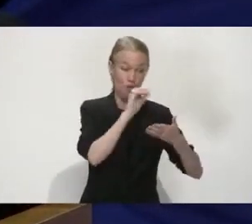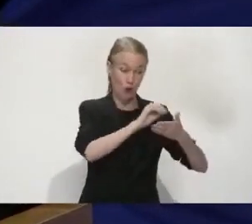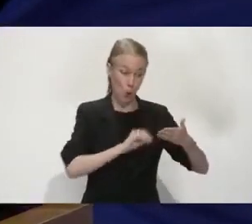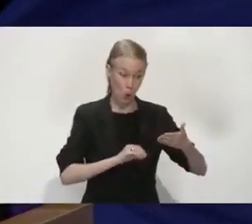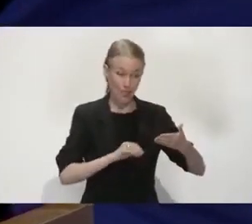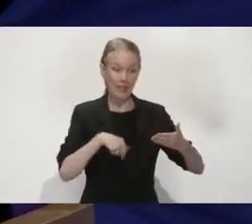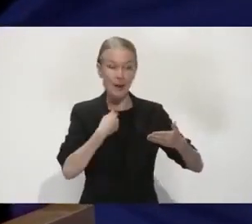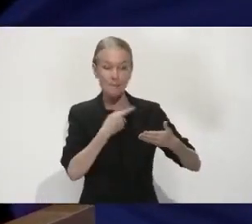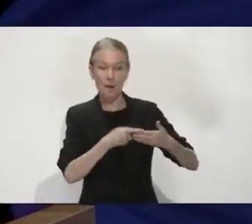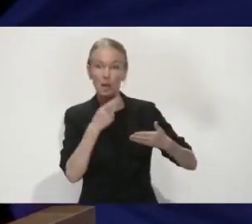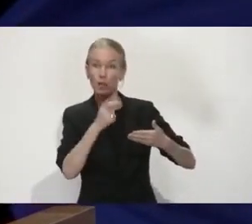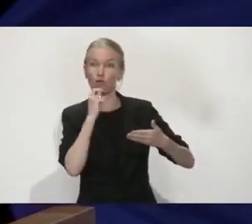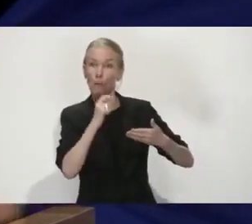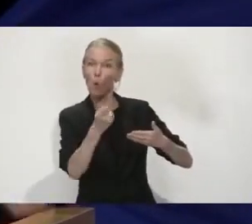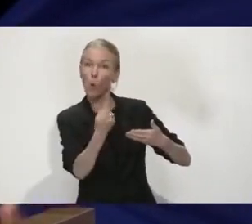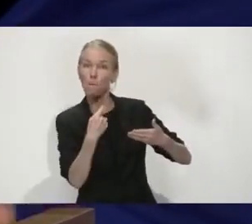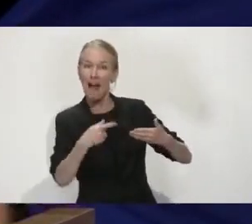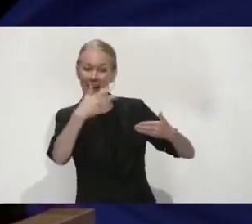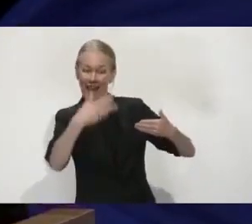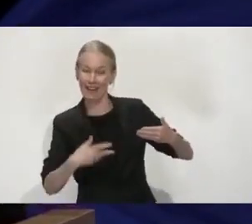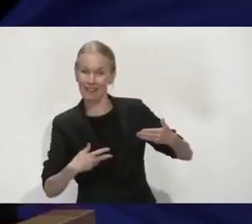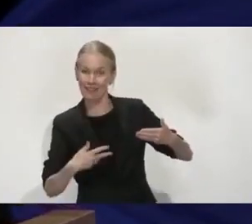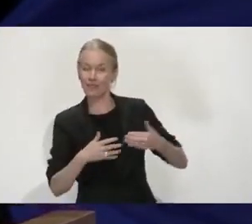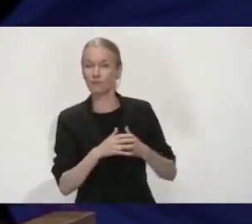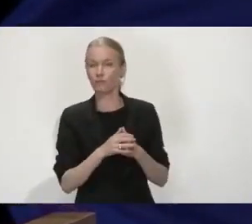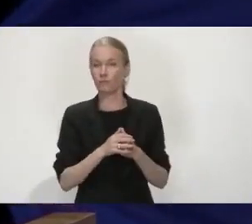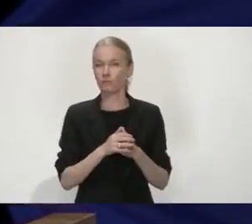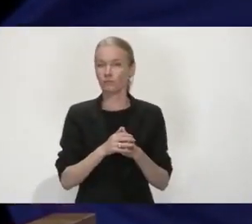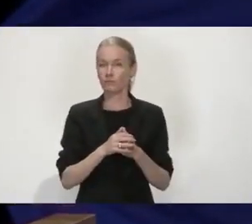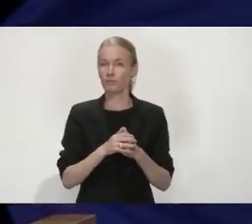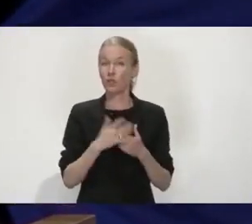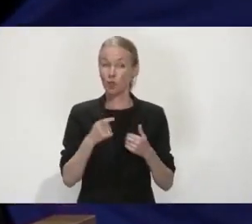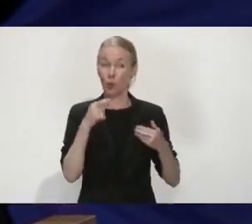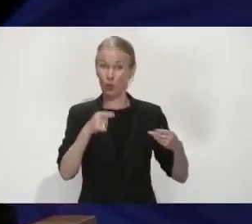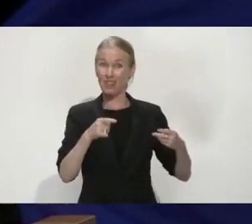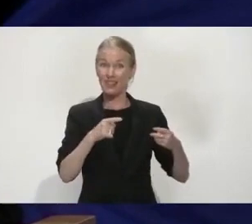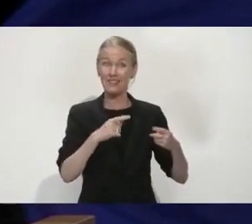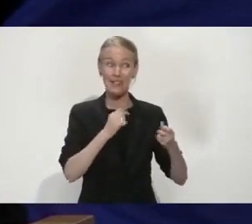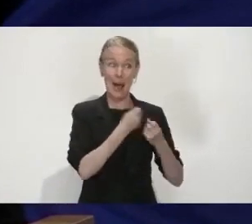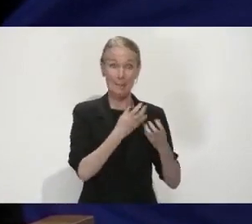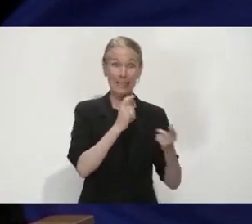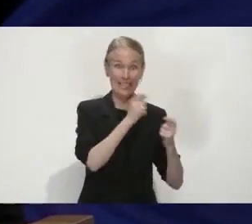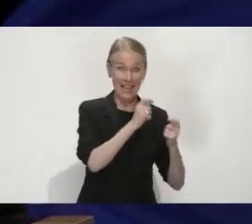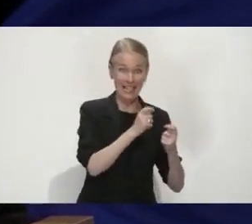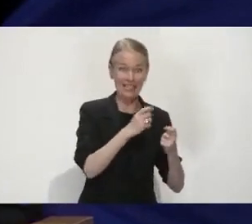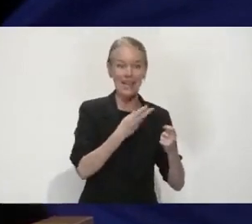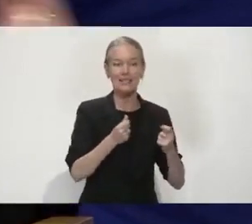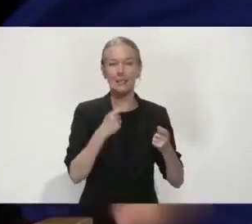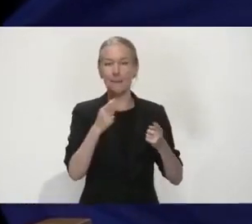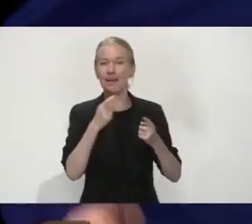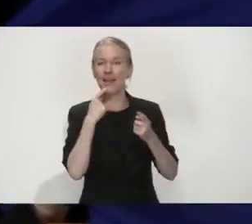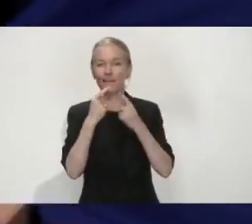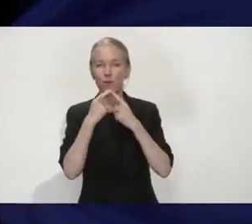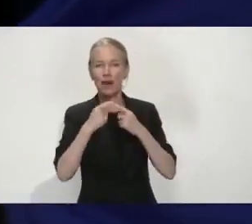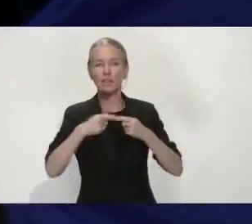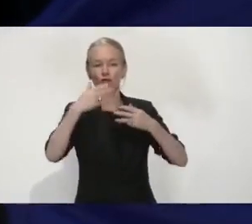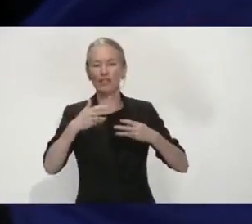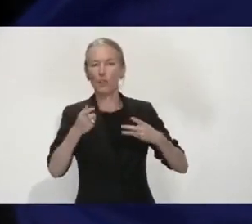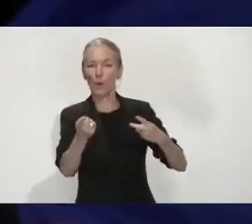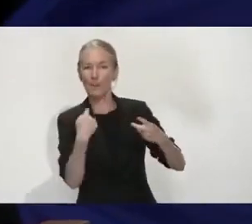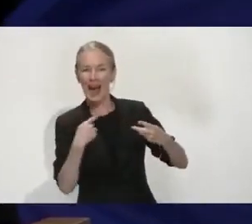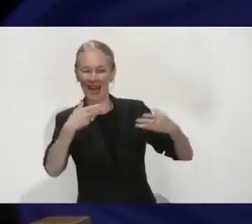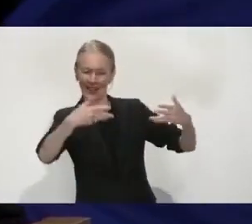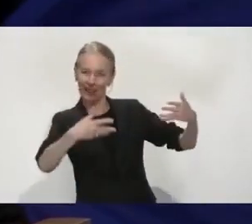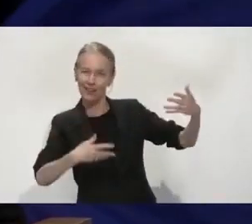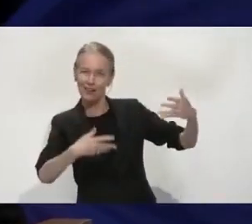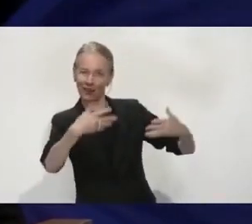lab, and then tests reported back. This is the reported back data. So there were some days, if they weren't reported back on a given day, they might